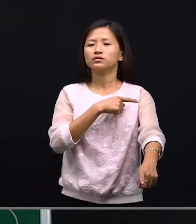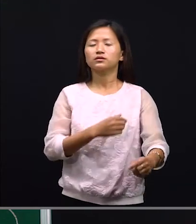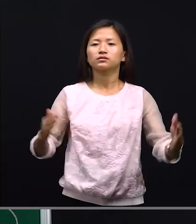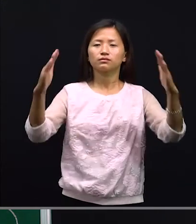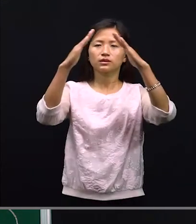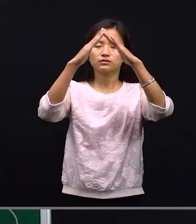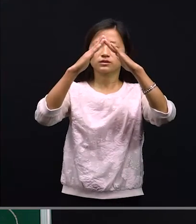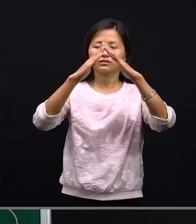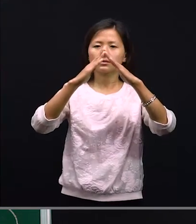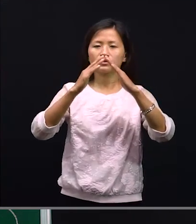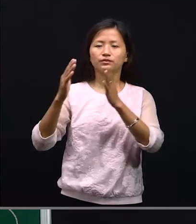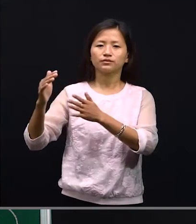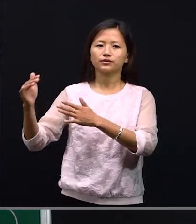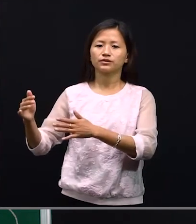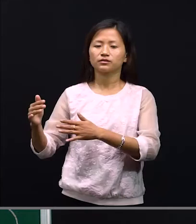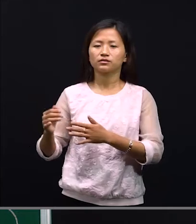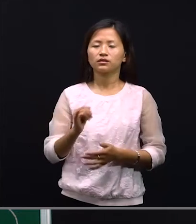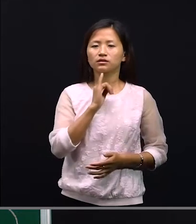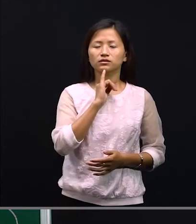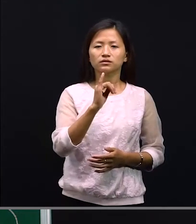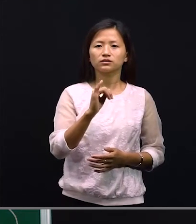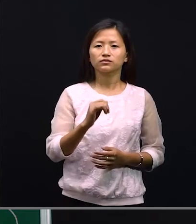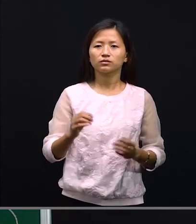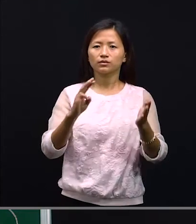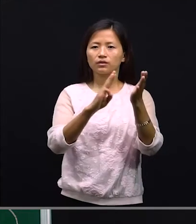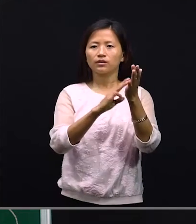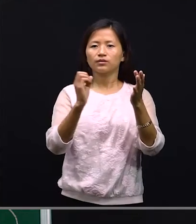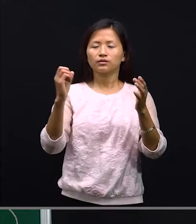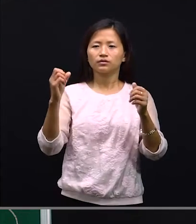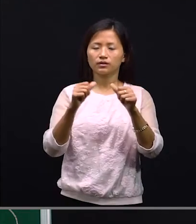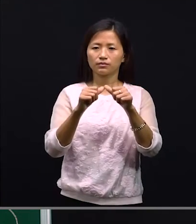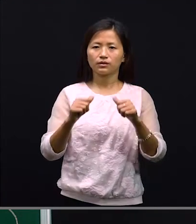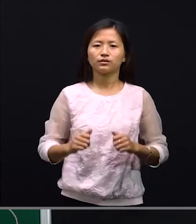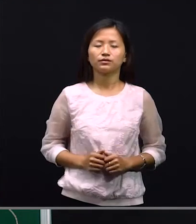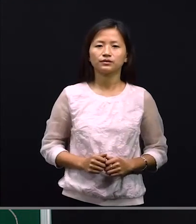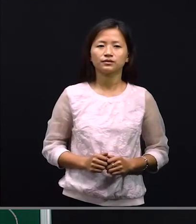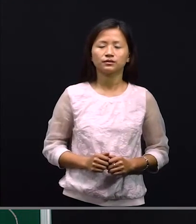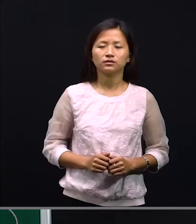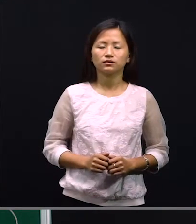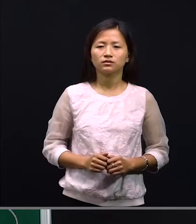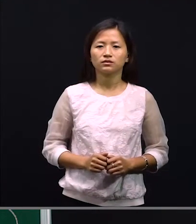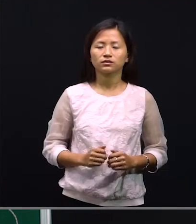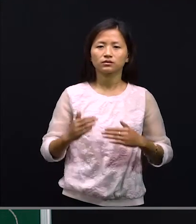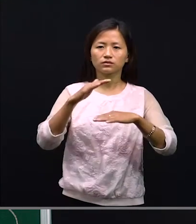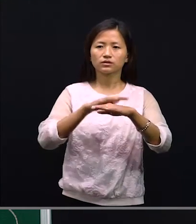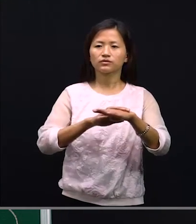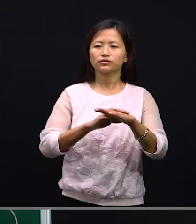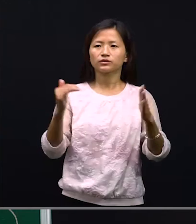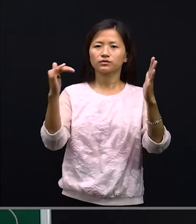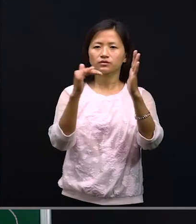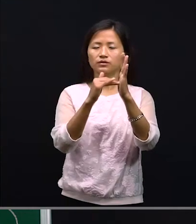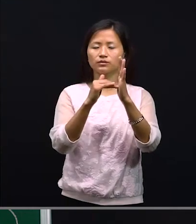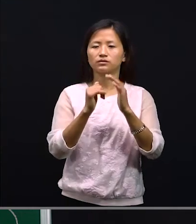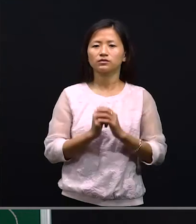range, is the one that begins from Mao, then it goes towards Peak, and it touches all the border of Zanyaboto